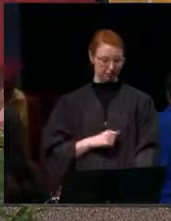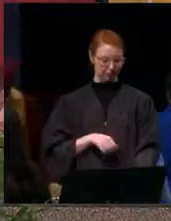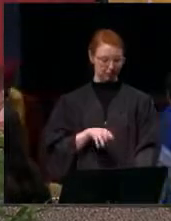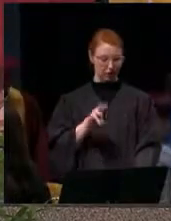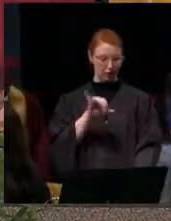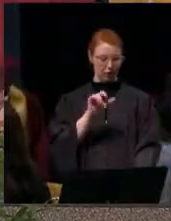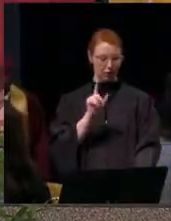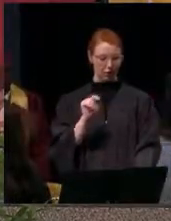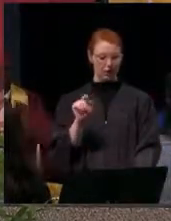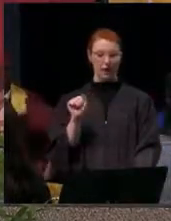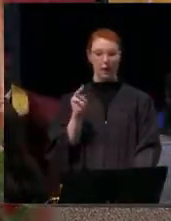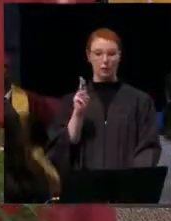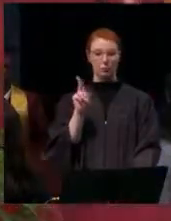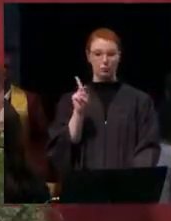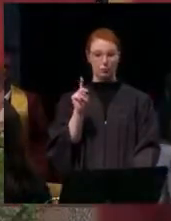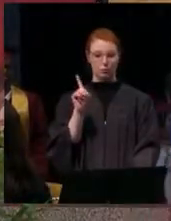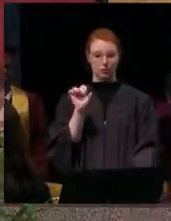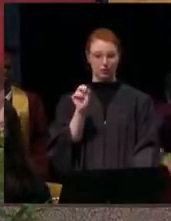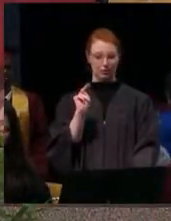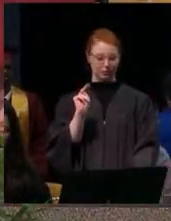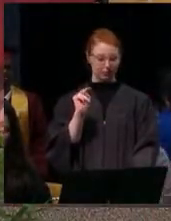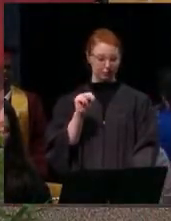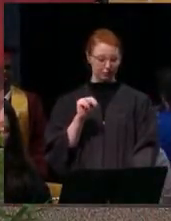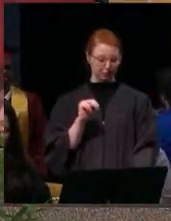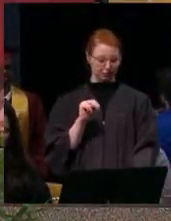Wyatt Amundsen.